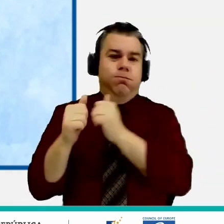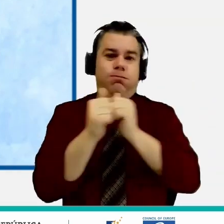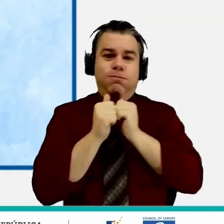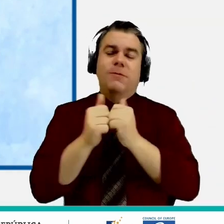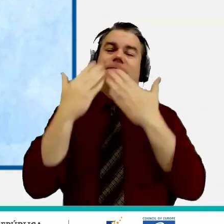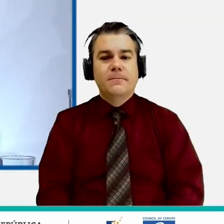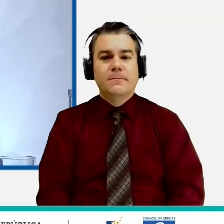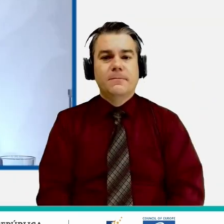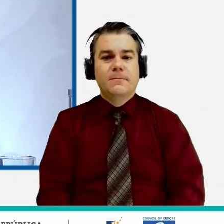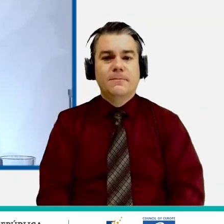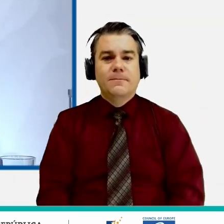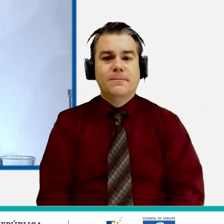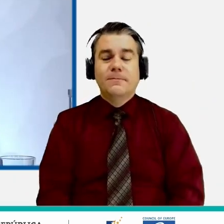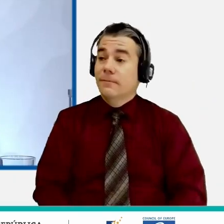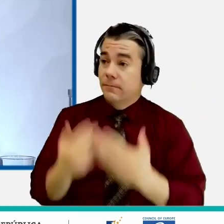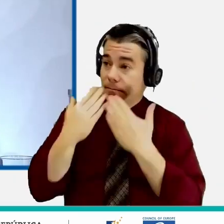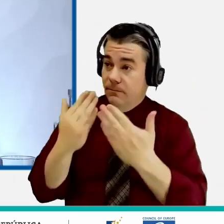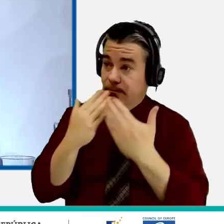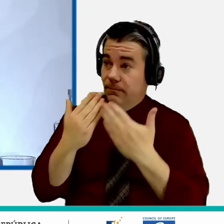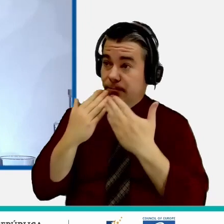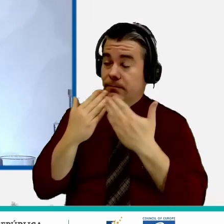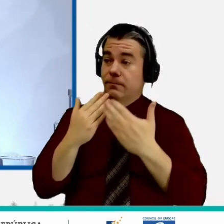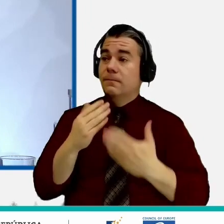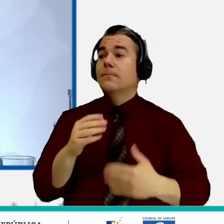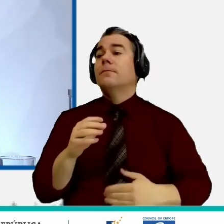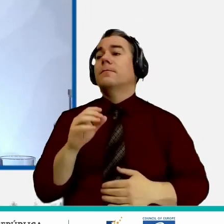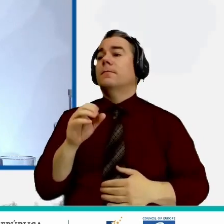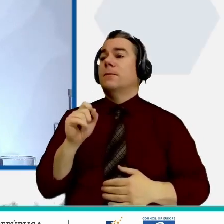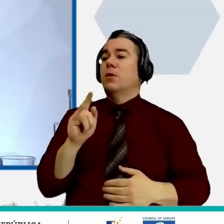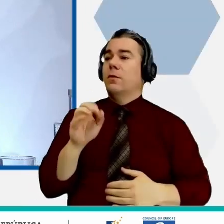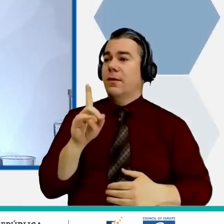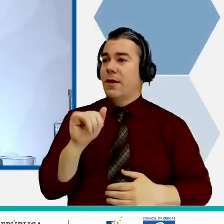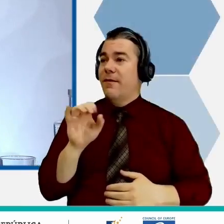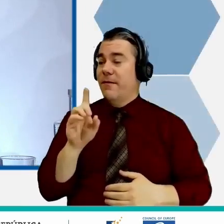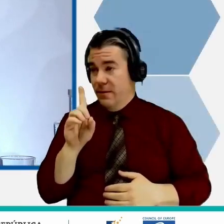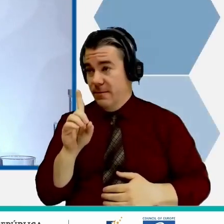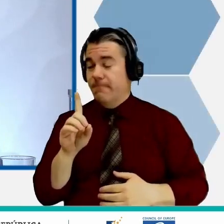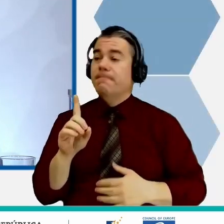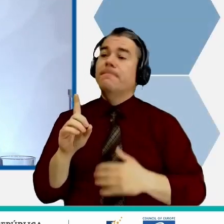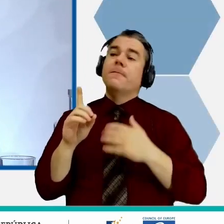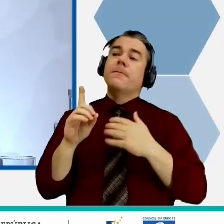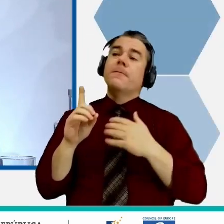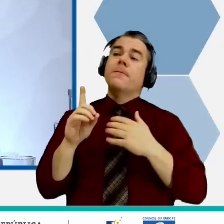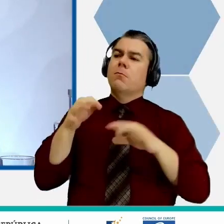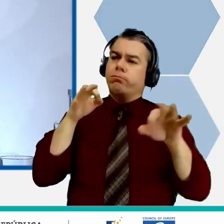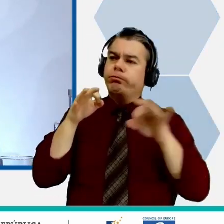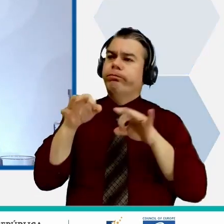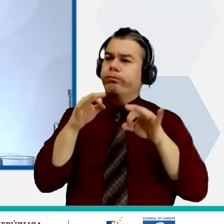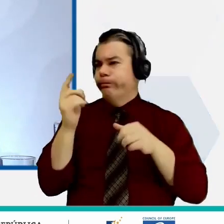opportunity to address you. Thank you so much, Ms. Stewart, David, Julia. You touched upon some very important